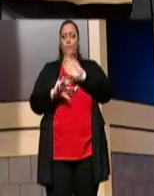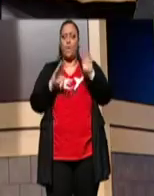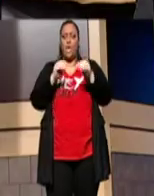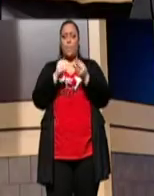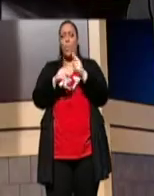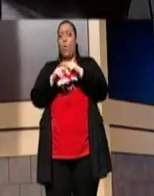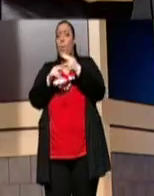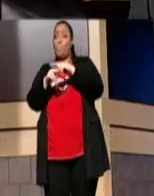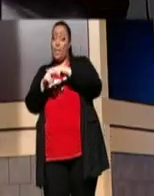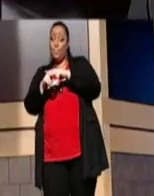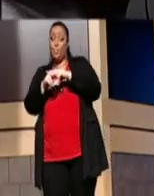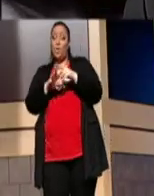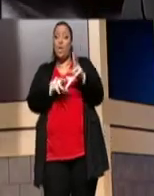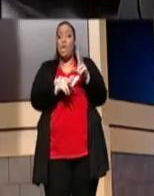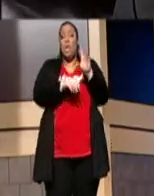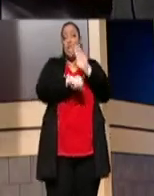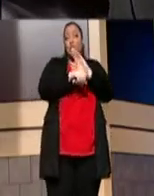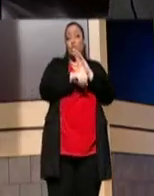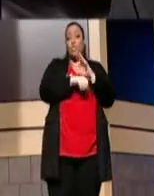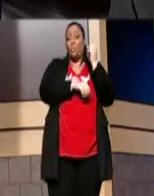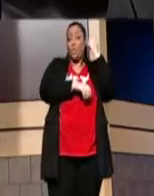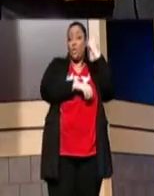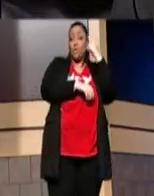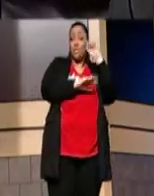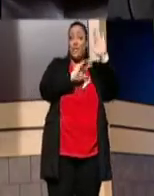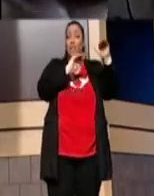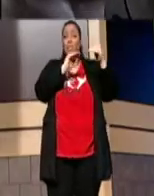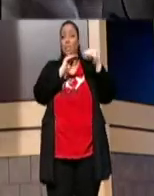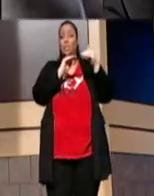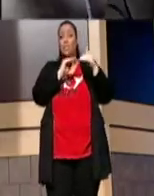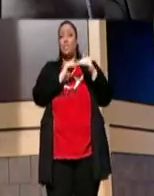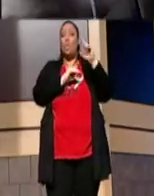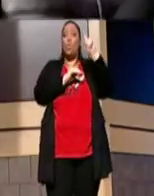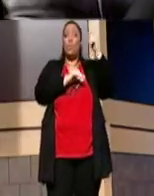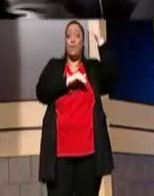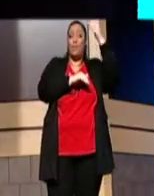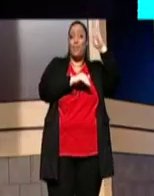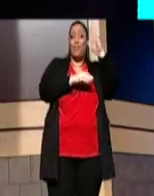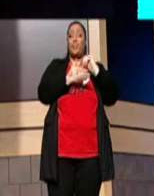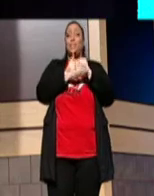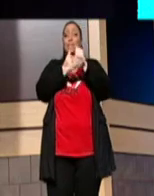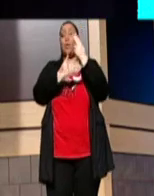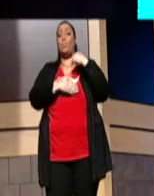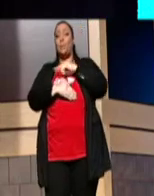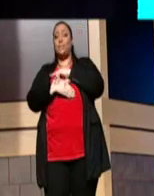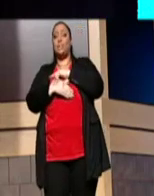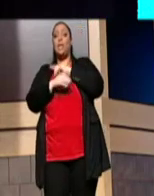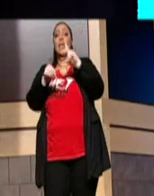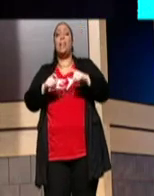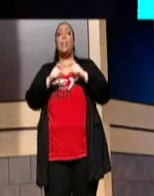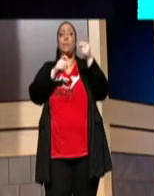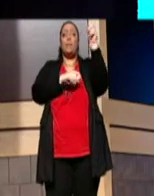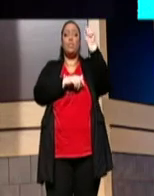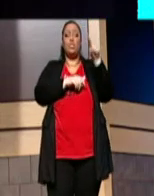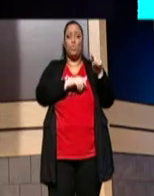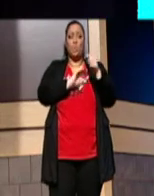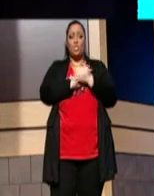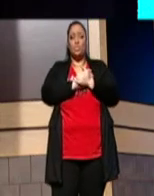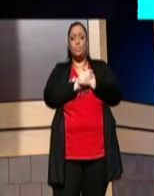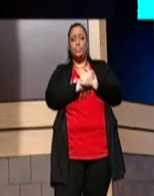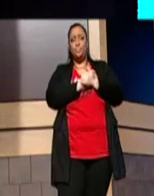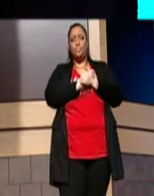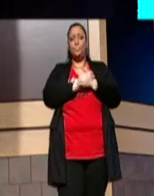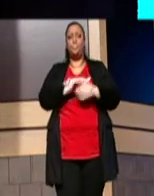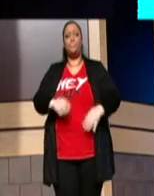You're because right. yes. when you understand right. our limitations, we need God to help us. So let me give you this question somebody has asked more real quick. Chairs out.